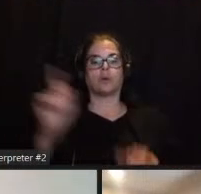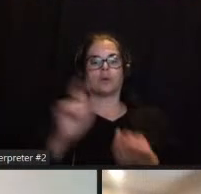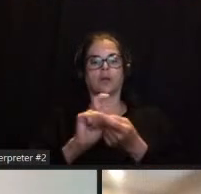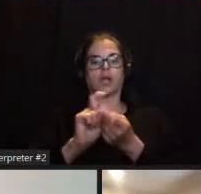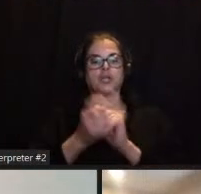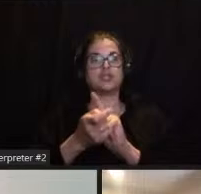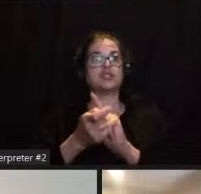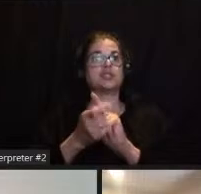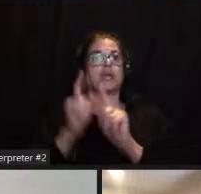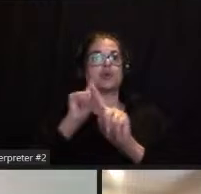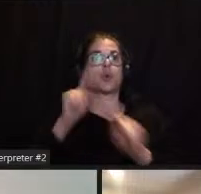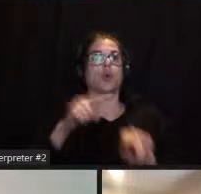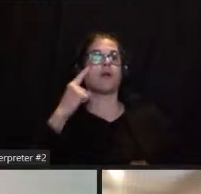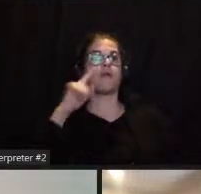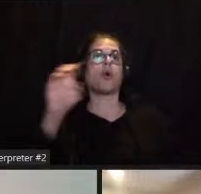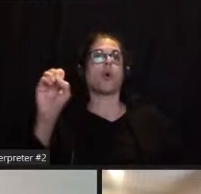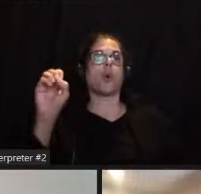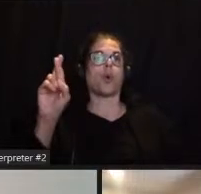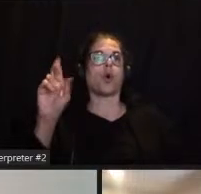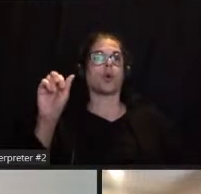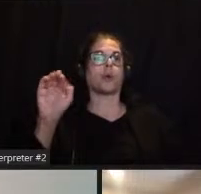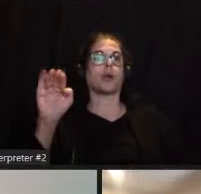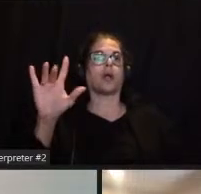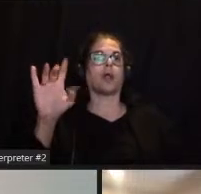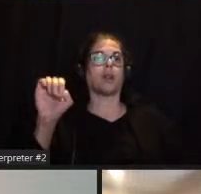for Oracle America.